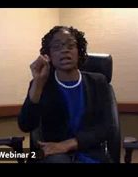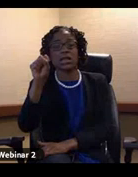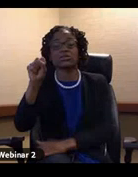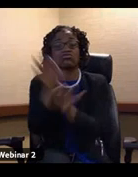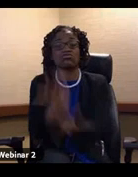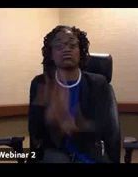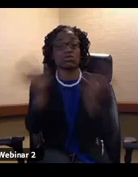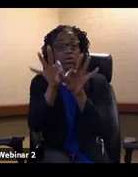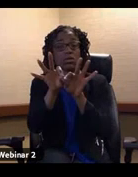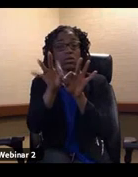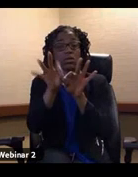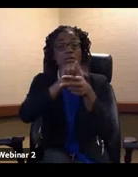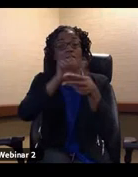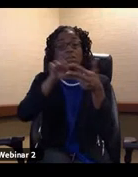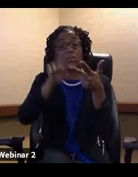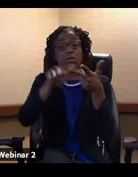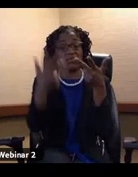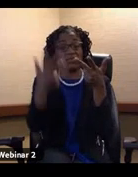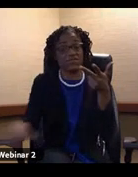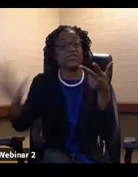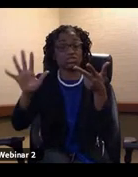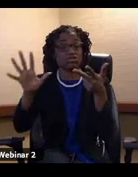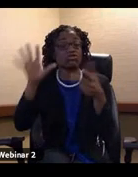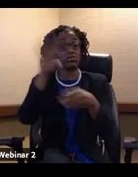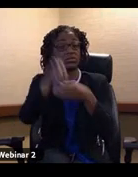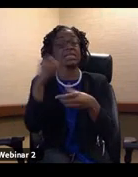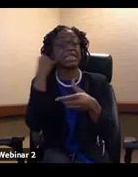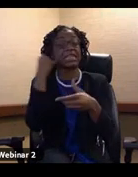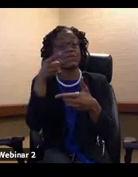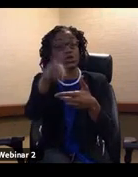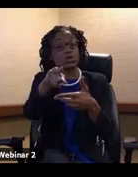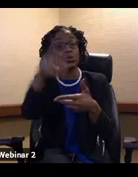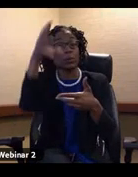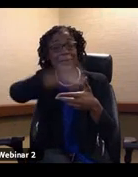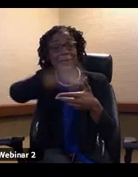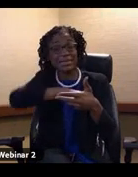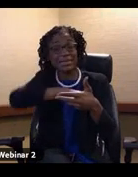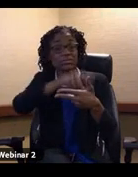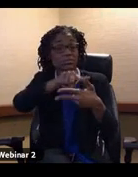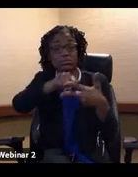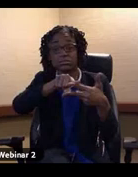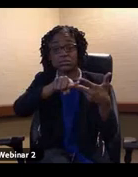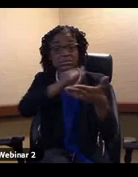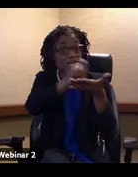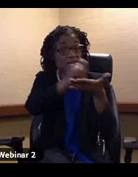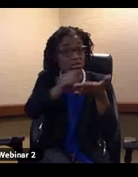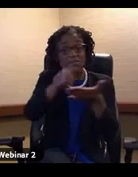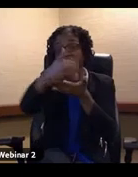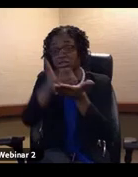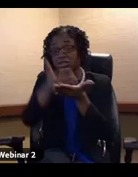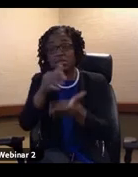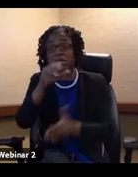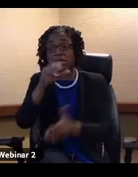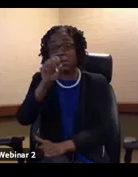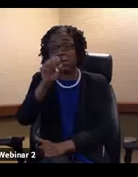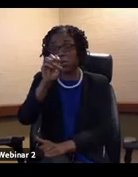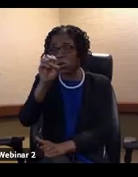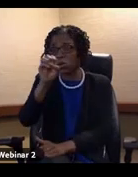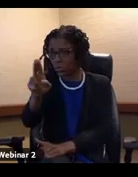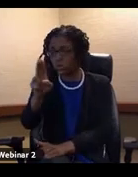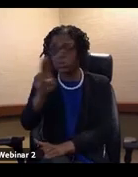What this means is that if you are missing any of these elements, either the narrative, budget, or MOU,